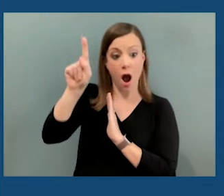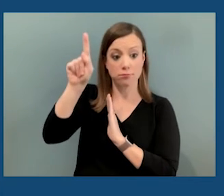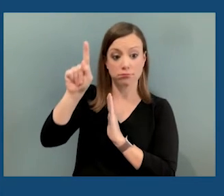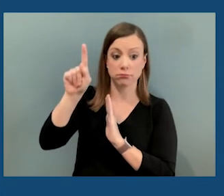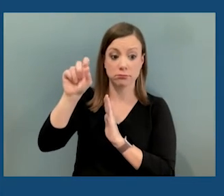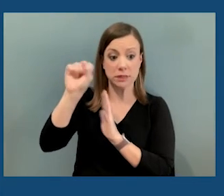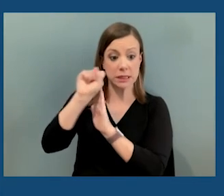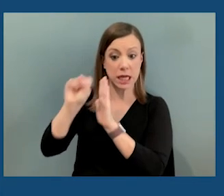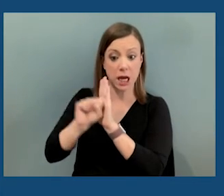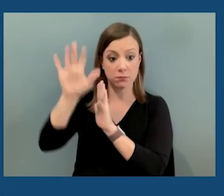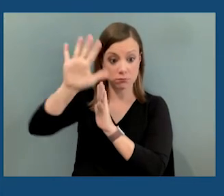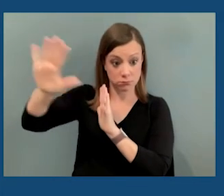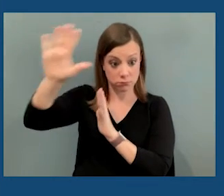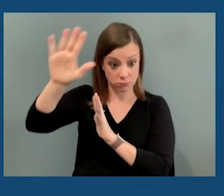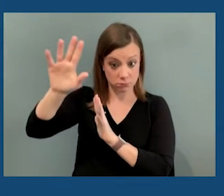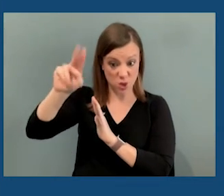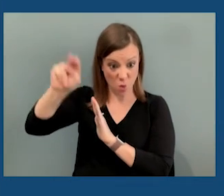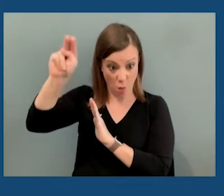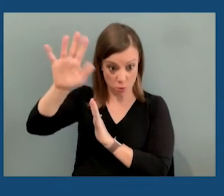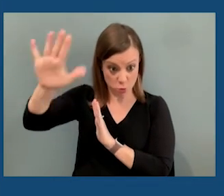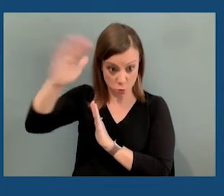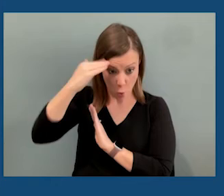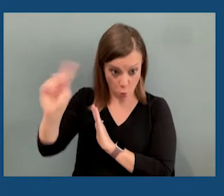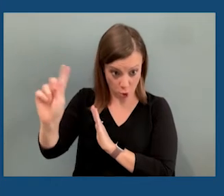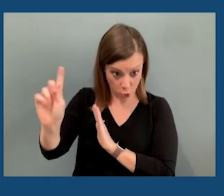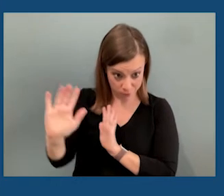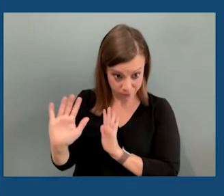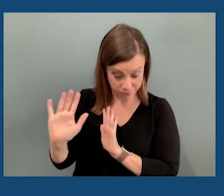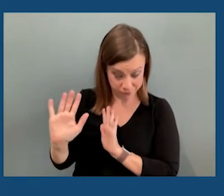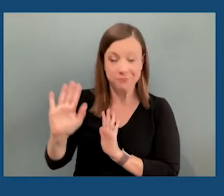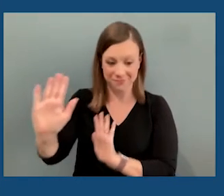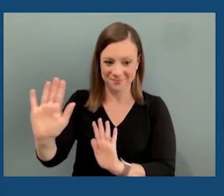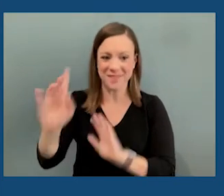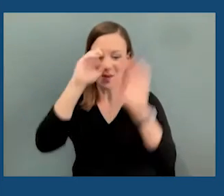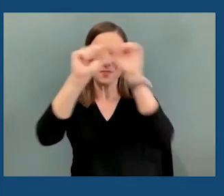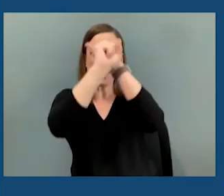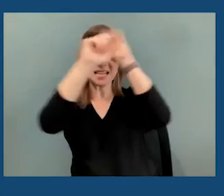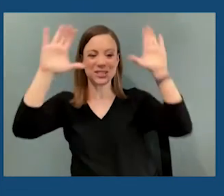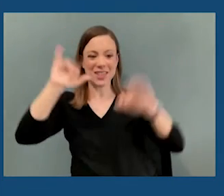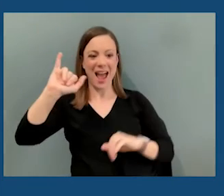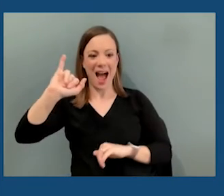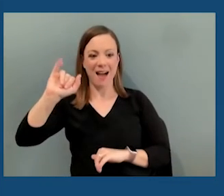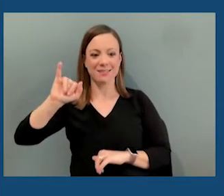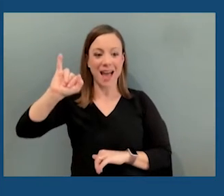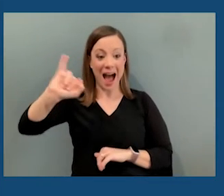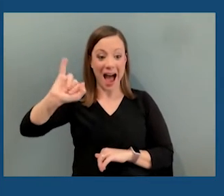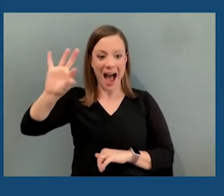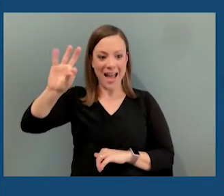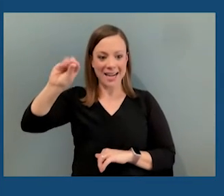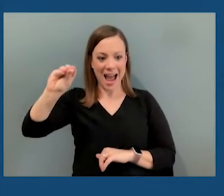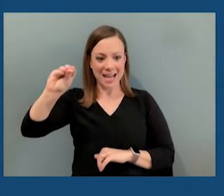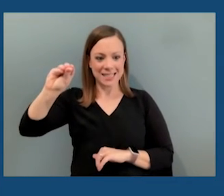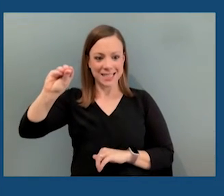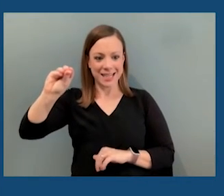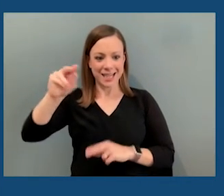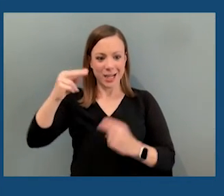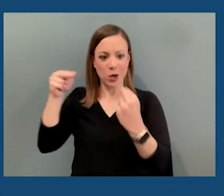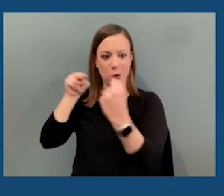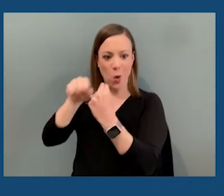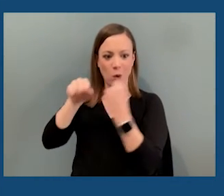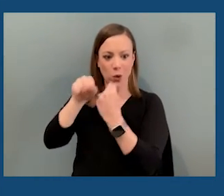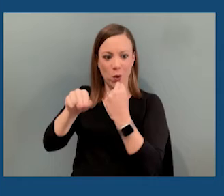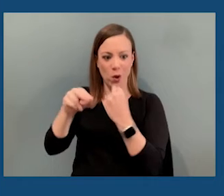you know where upstate is? Okay. Picture the I-90 corridor. I'm going to help you here. See, I'm bringing one state